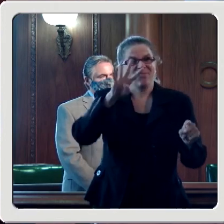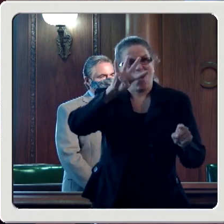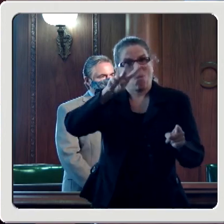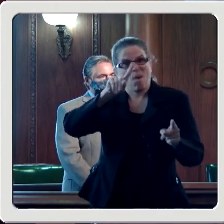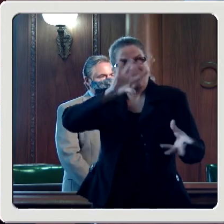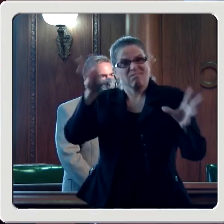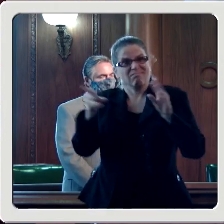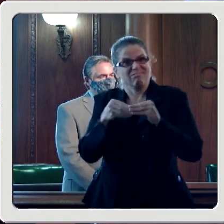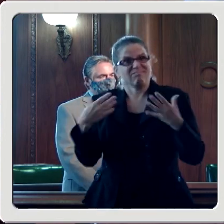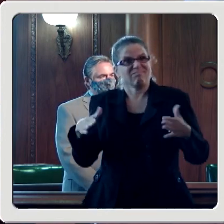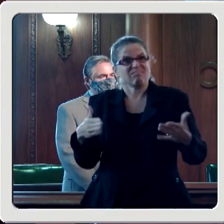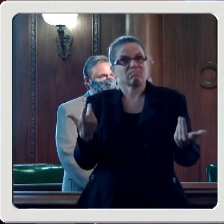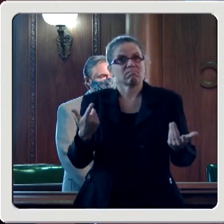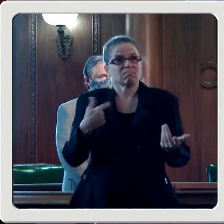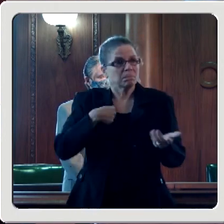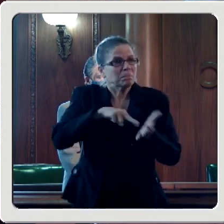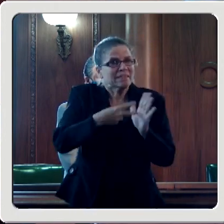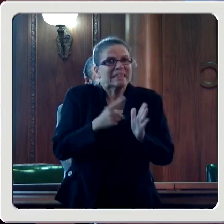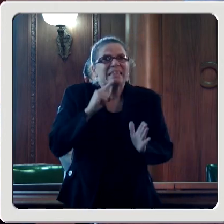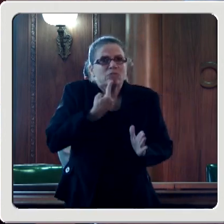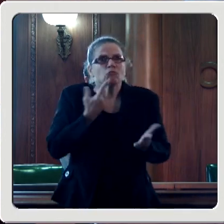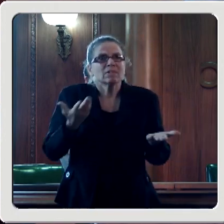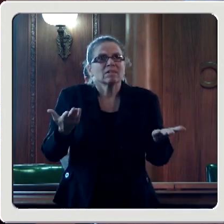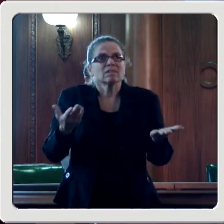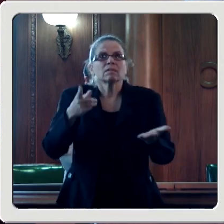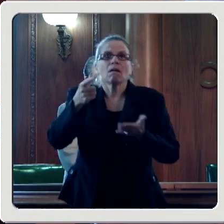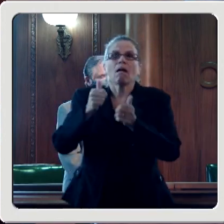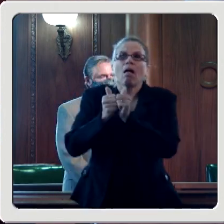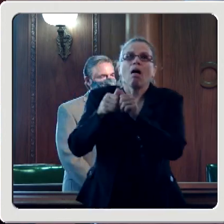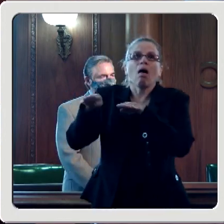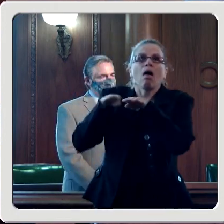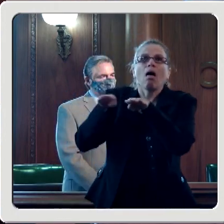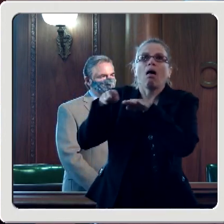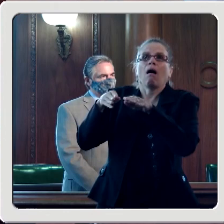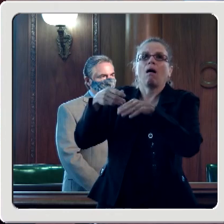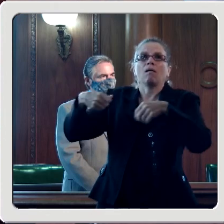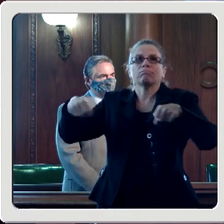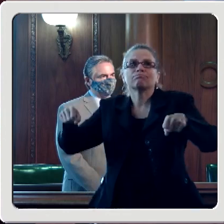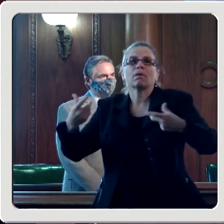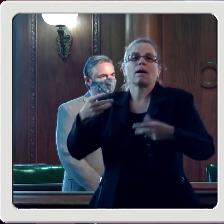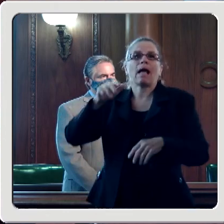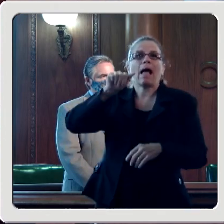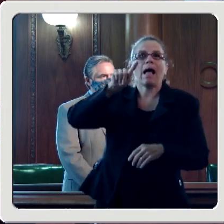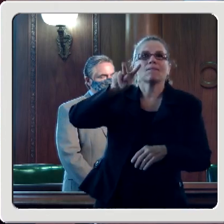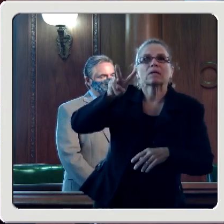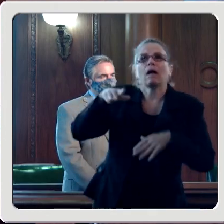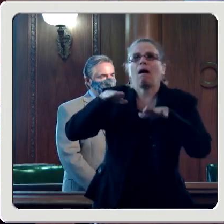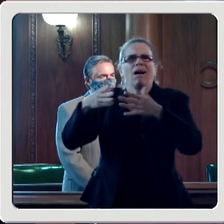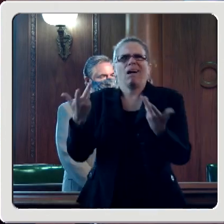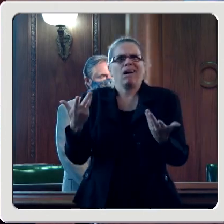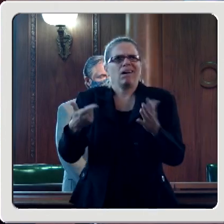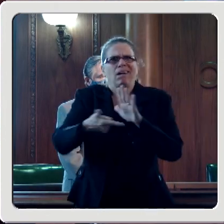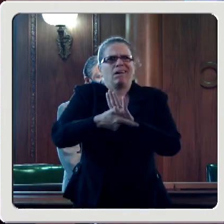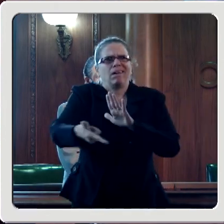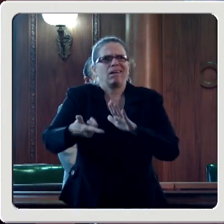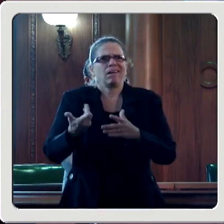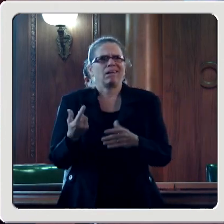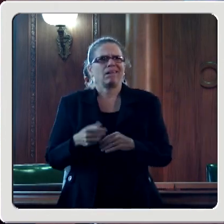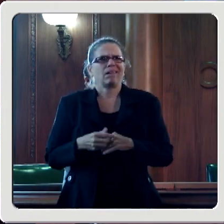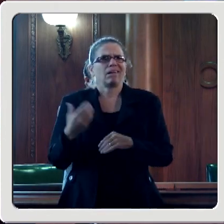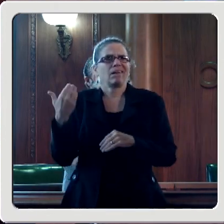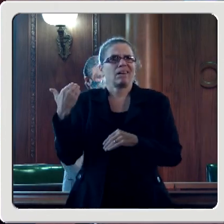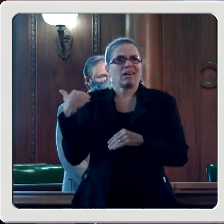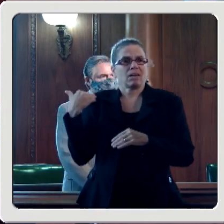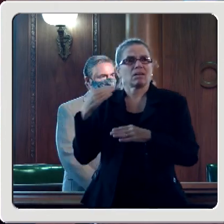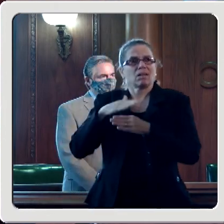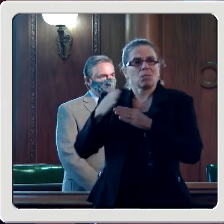the drag racing, the ATVs, and the motorcycles seriously. We'll be out again this coming weekend. We'll focus in North